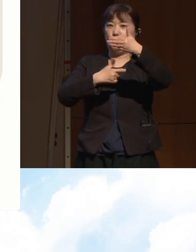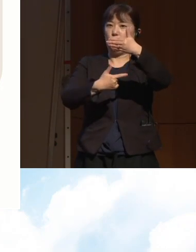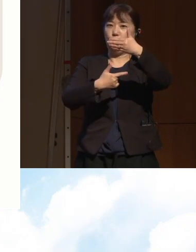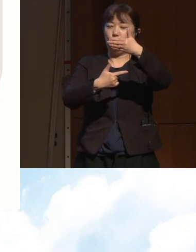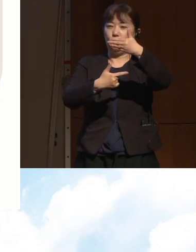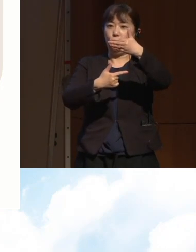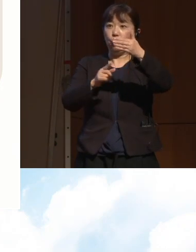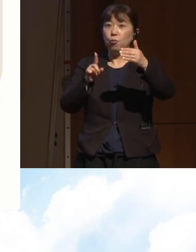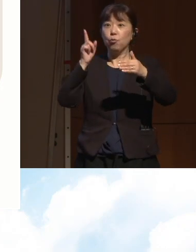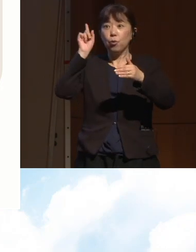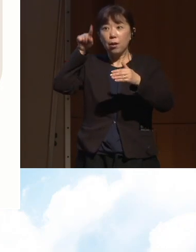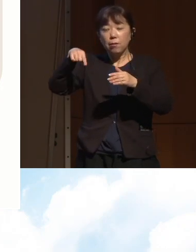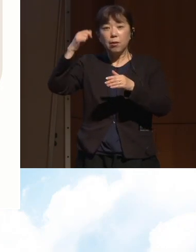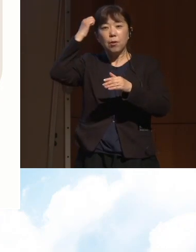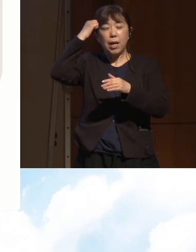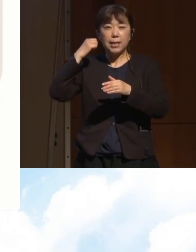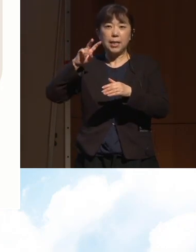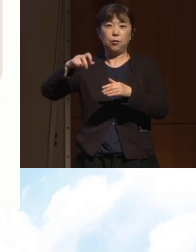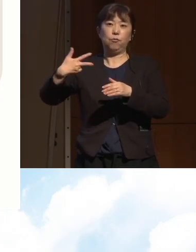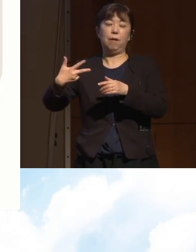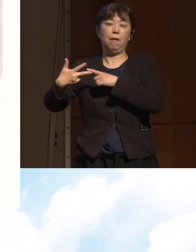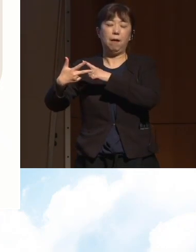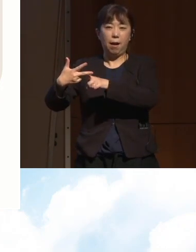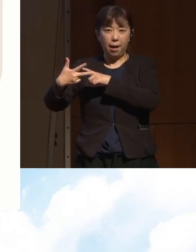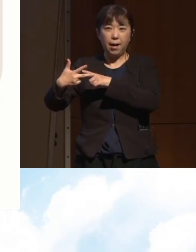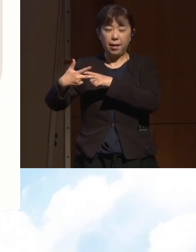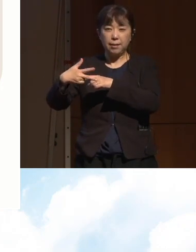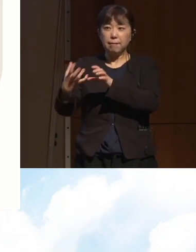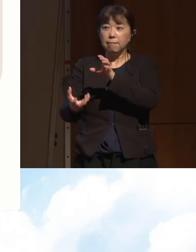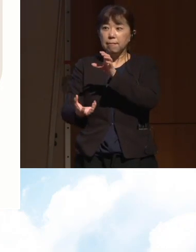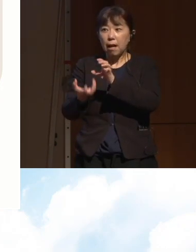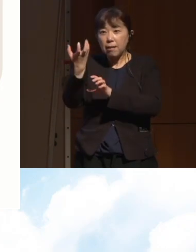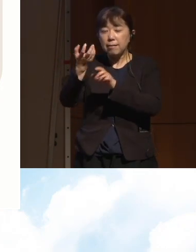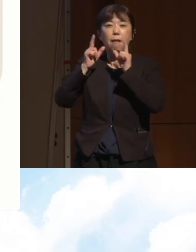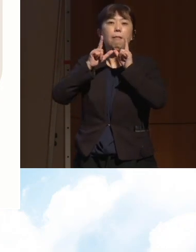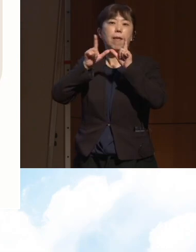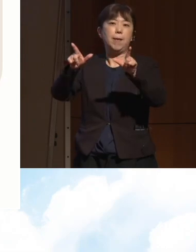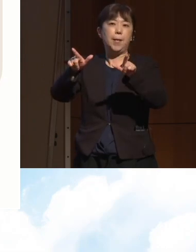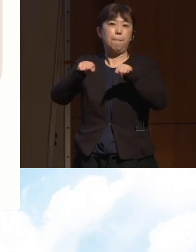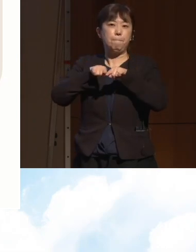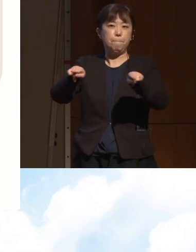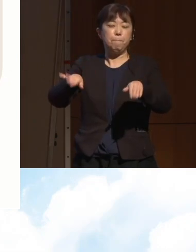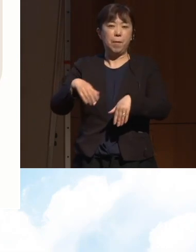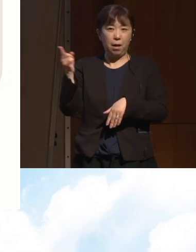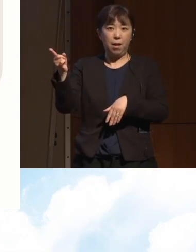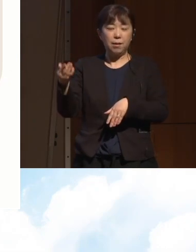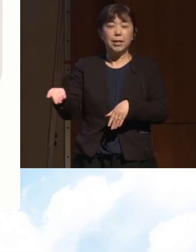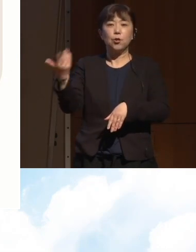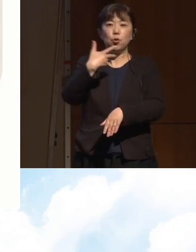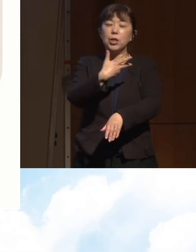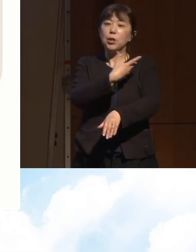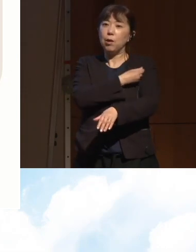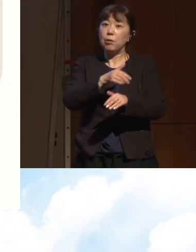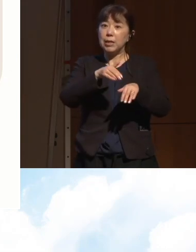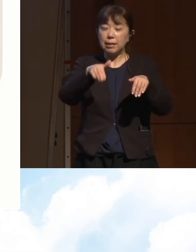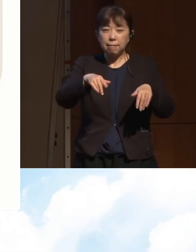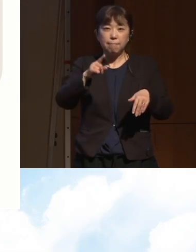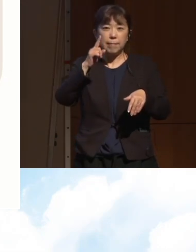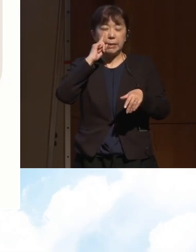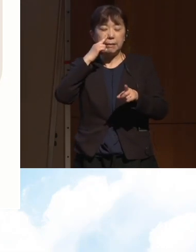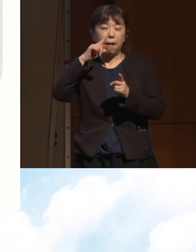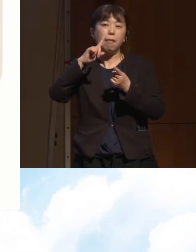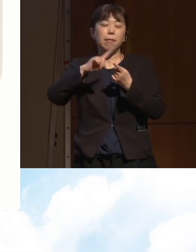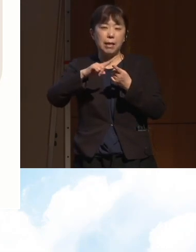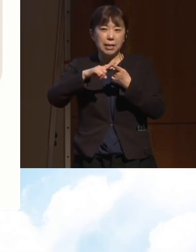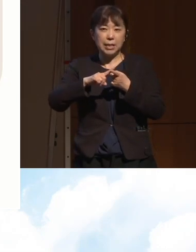September 27th. We identified a partner, the Sabin Vaccine Institute, that had an experimental Marburg vaccine that was under